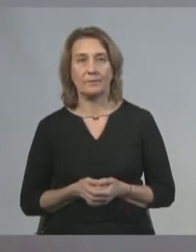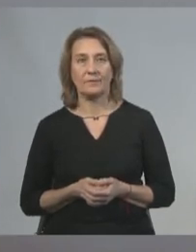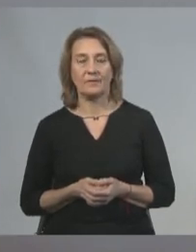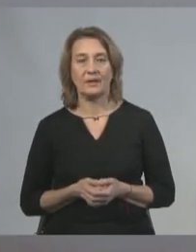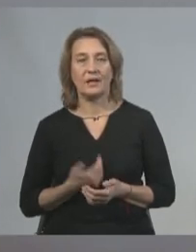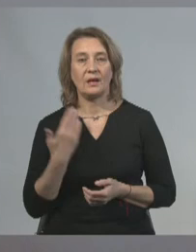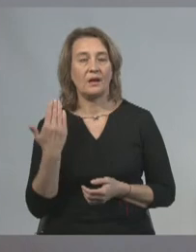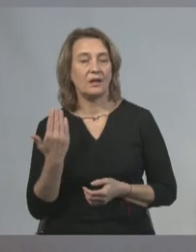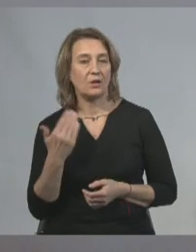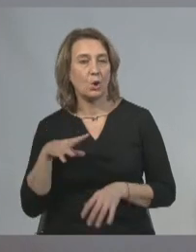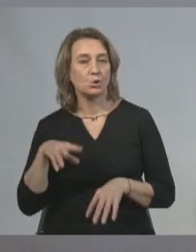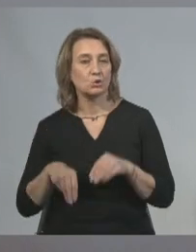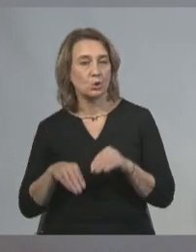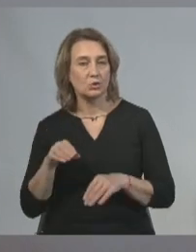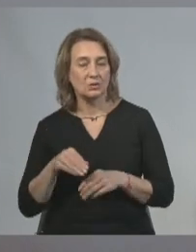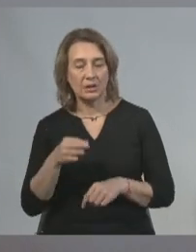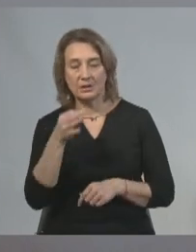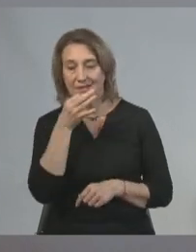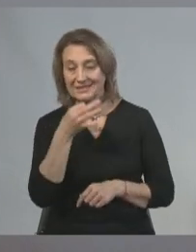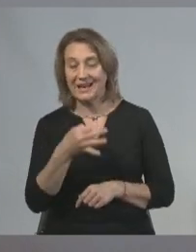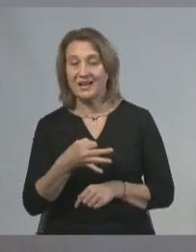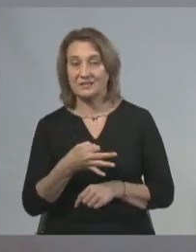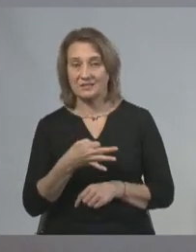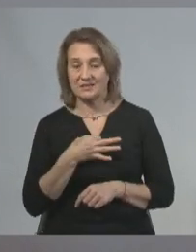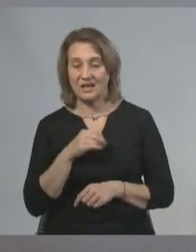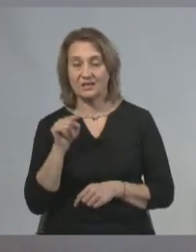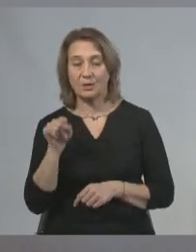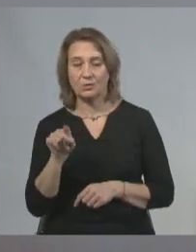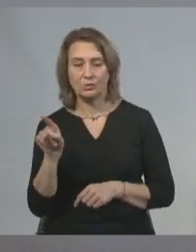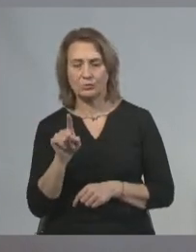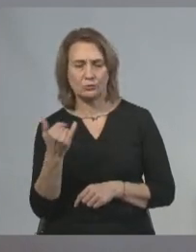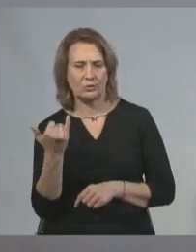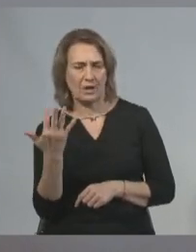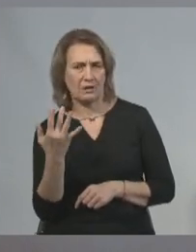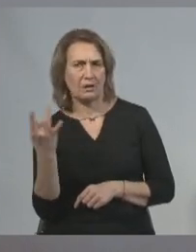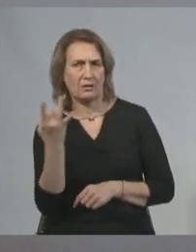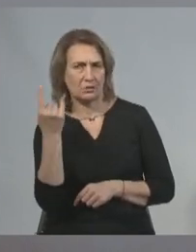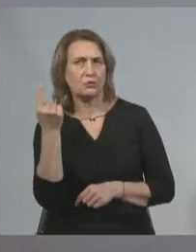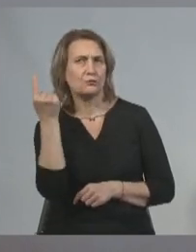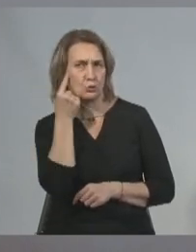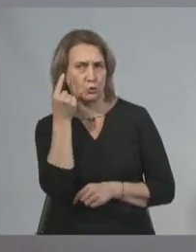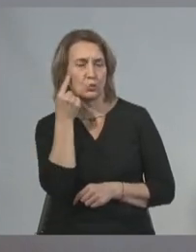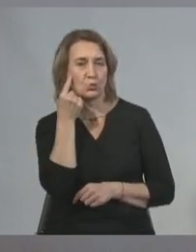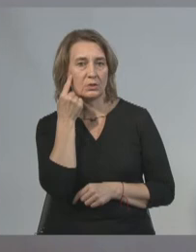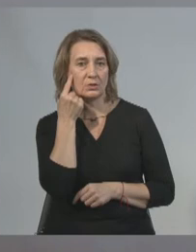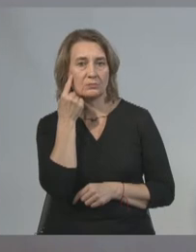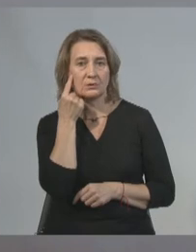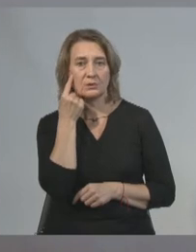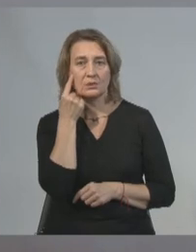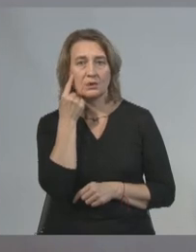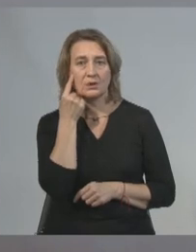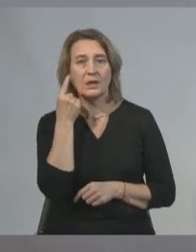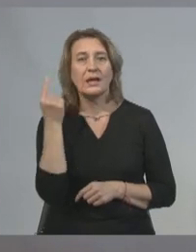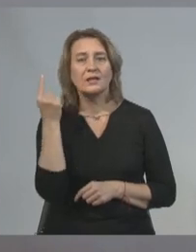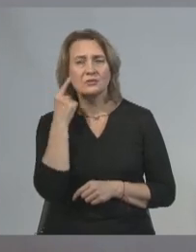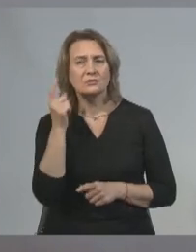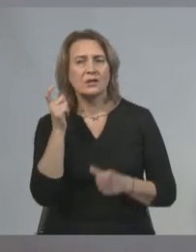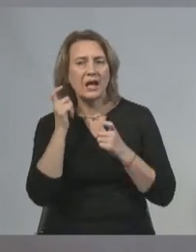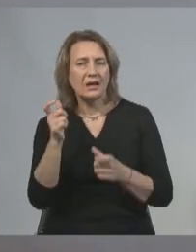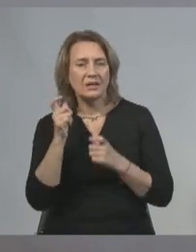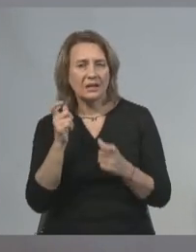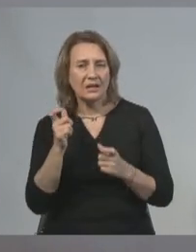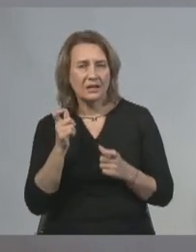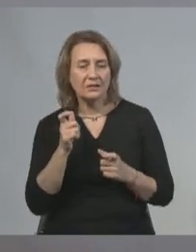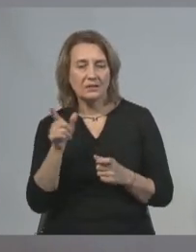heard and after he murdered the woman uh he shot himself and died on the way to hospital so what is